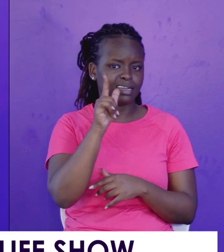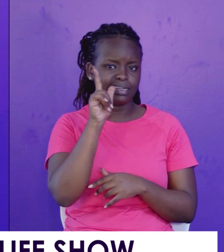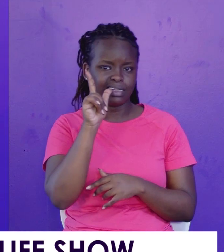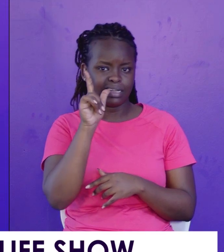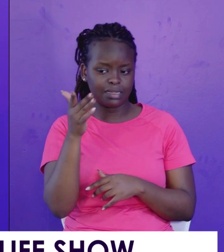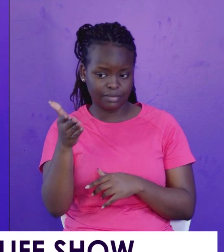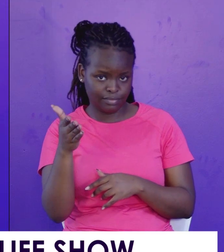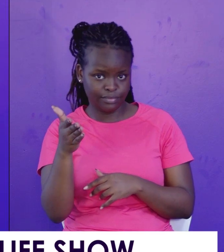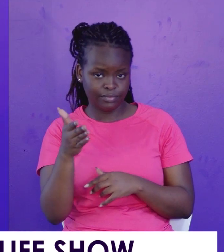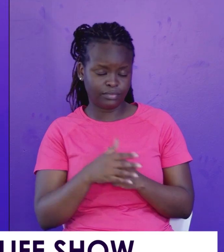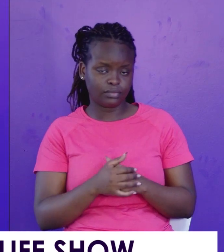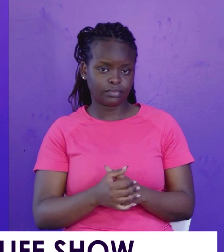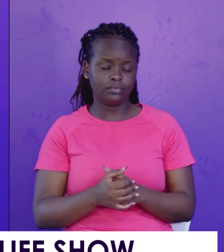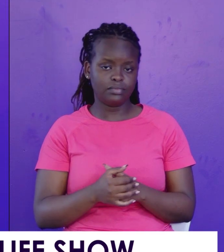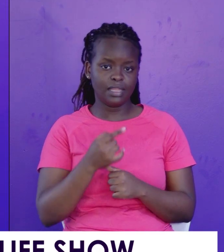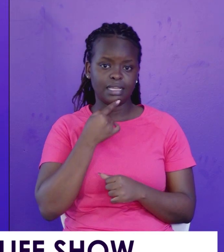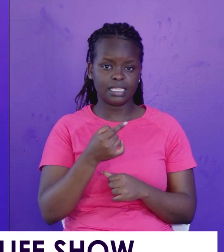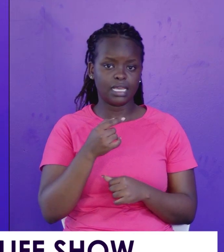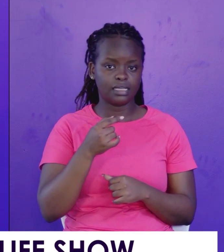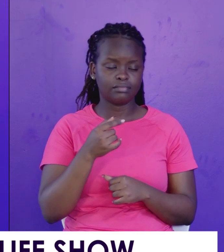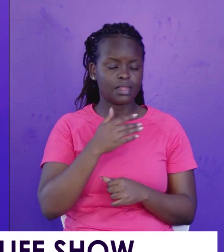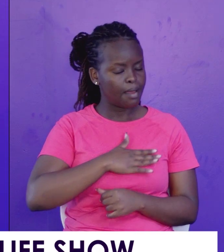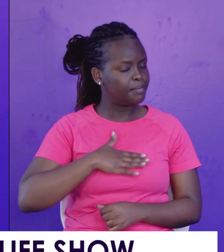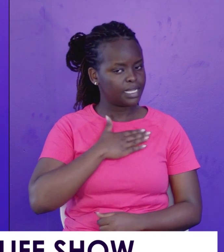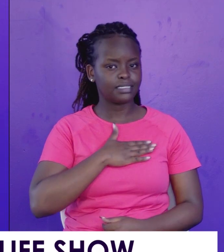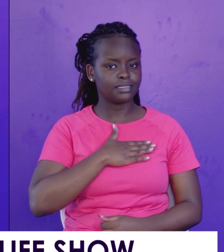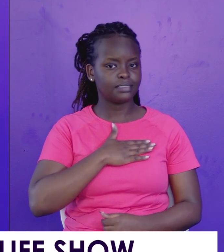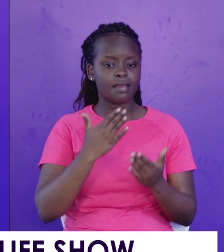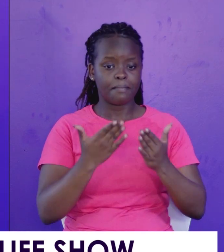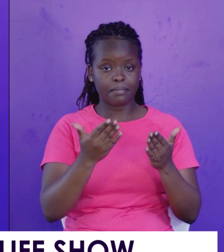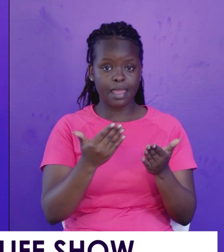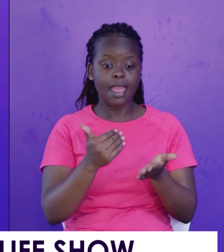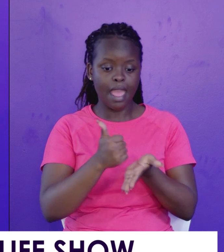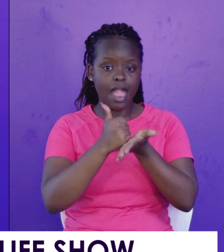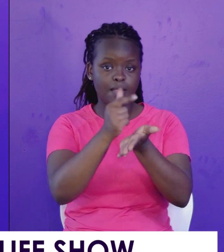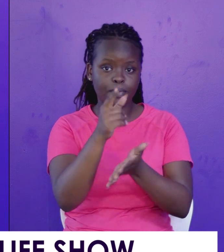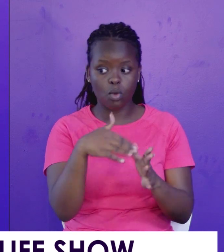And I'm hearing the bouncer in London saying, "Sir, may I help you out?"